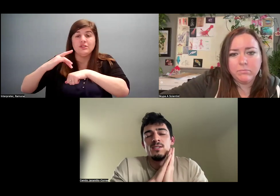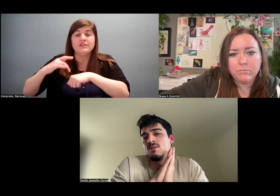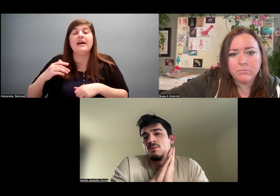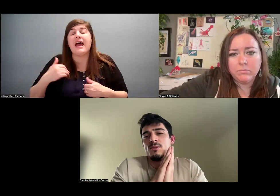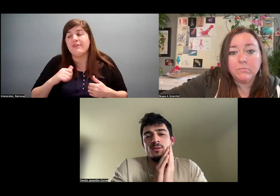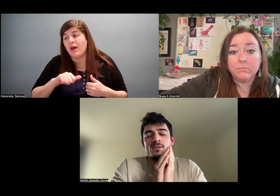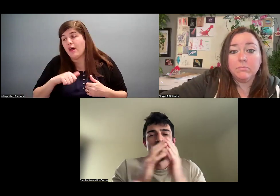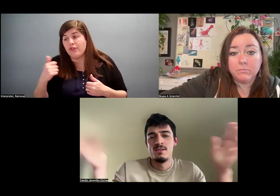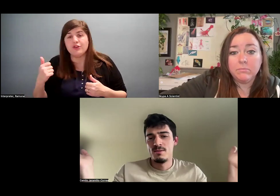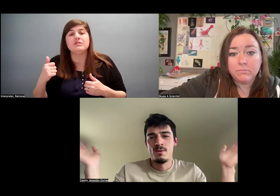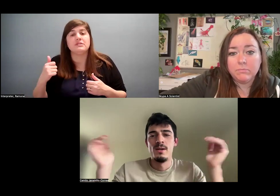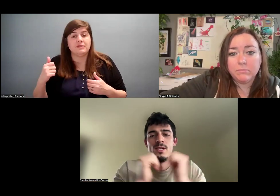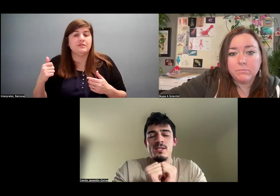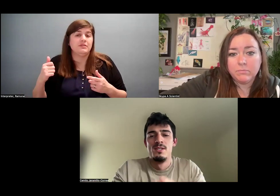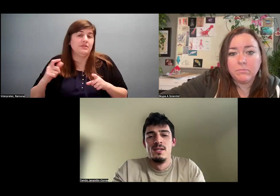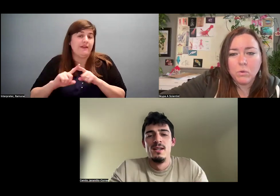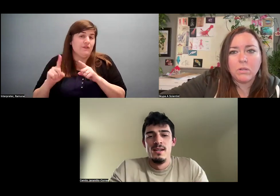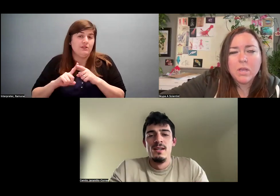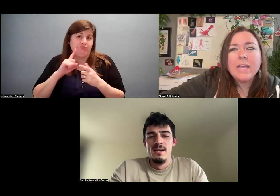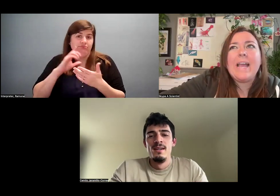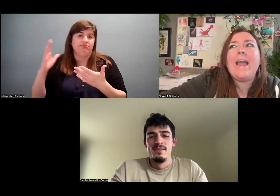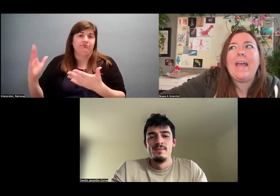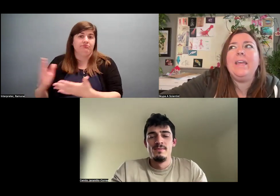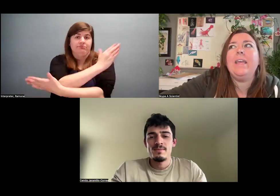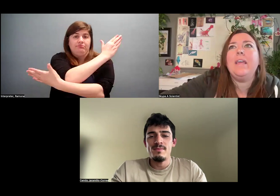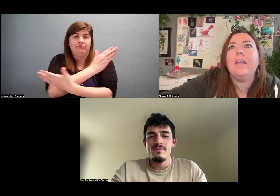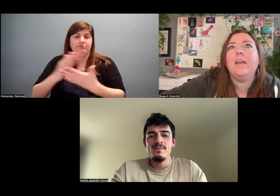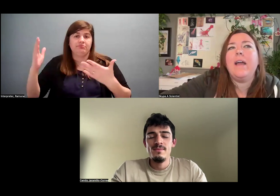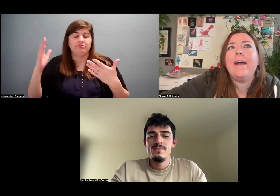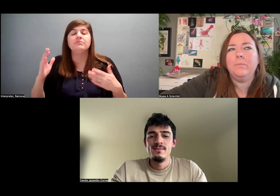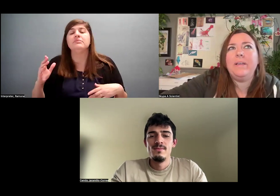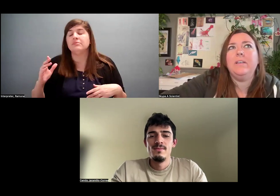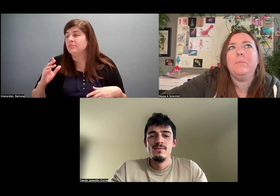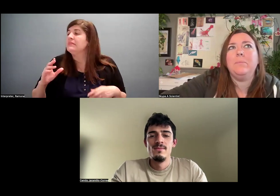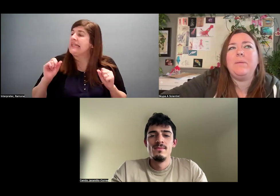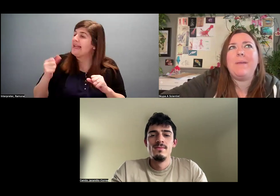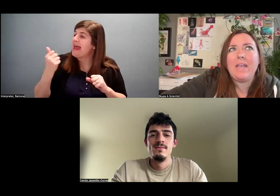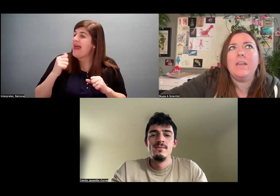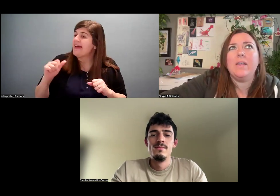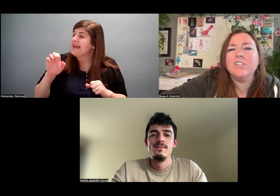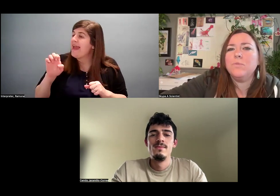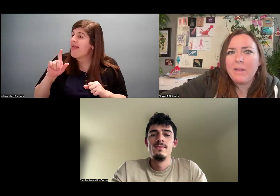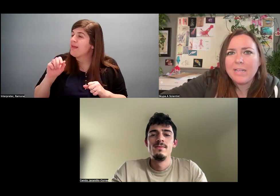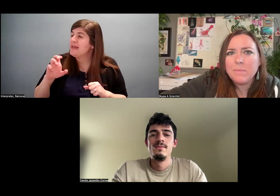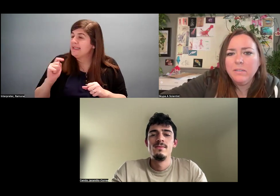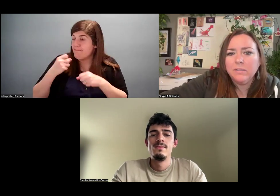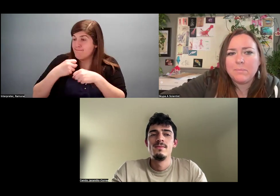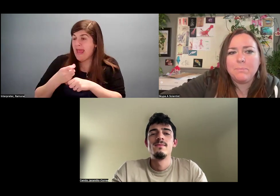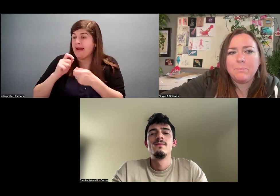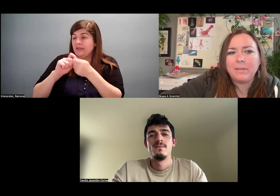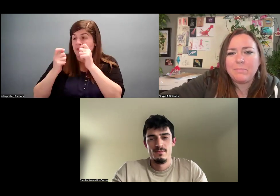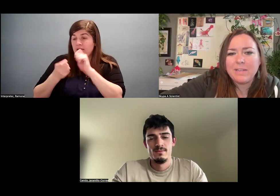that are dangerous as well. So there's a wide range. cool. Can any element be made into a